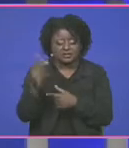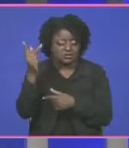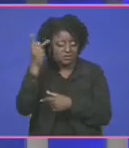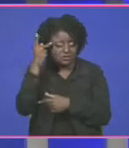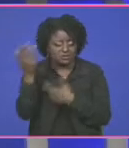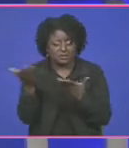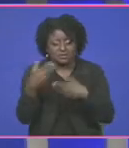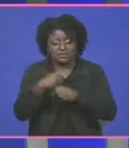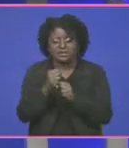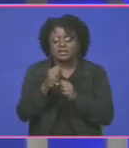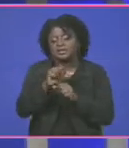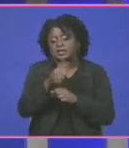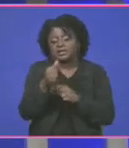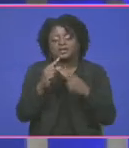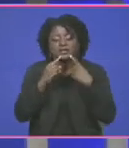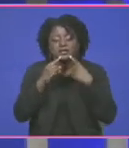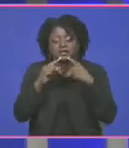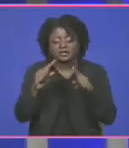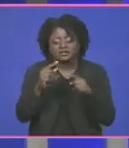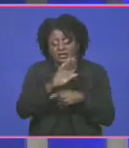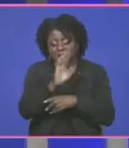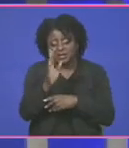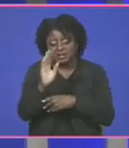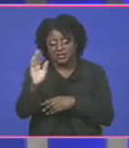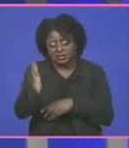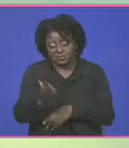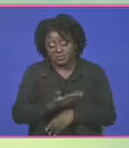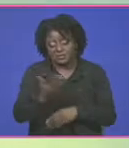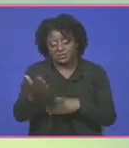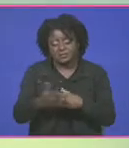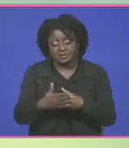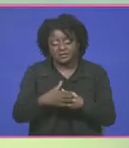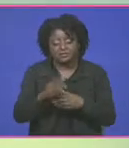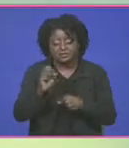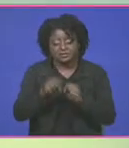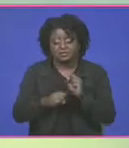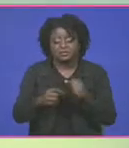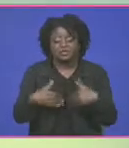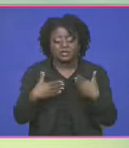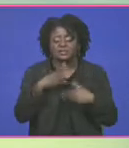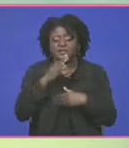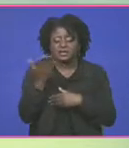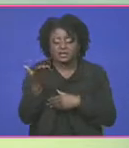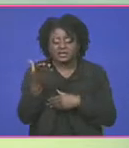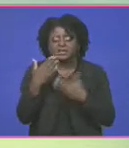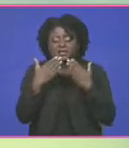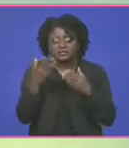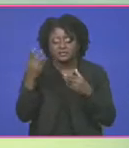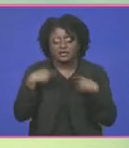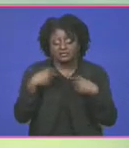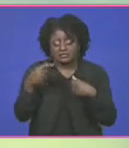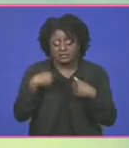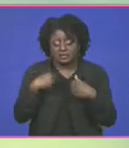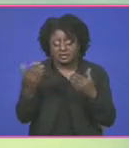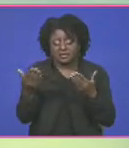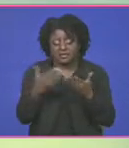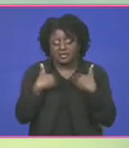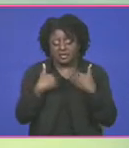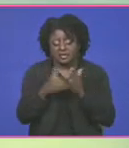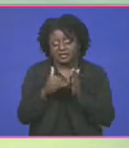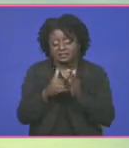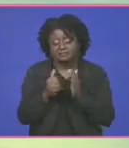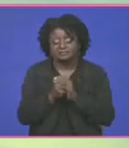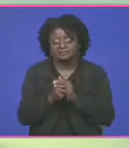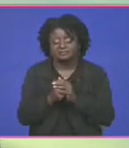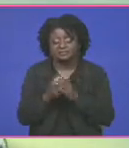make another announcement. Hi, Kareem. Welcome back. Welcome. Well, I'm so glad to be here, Siaska. Thank you for having me again. It's always a pleasure. Now, please share